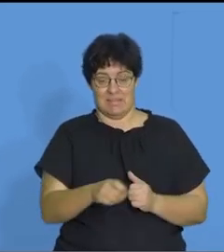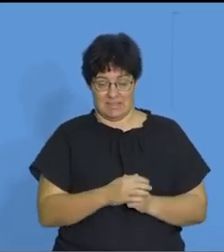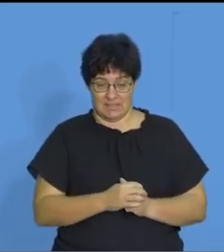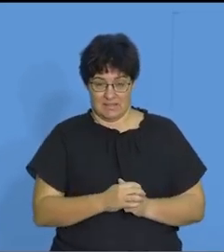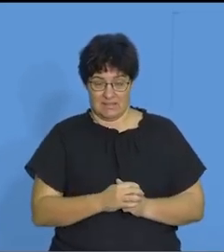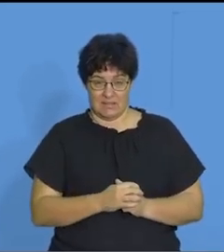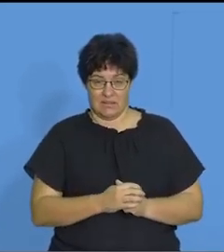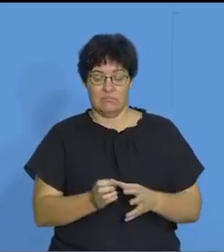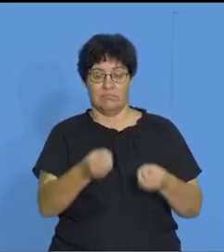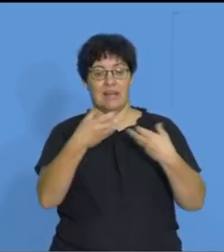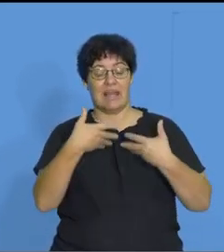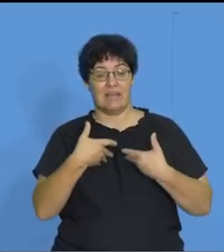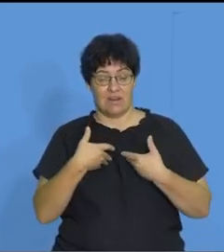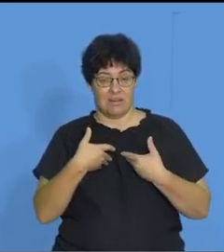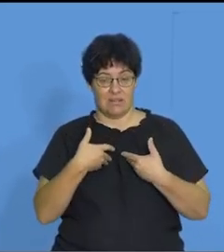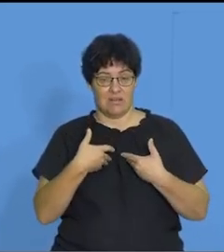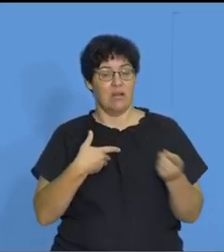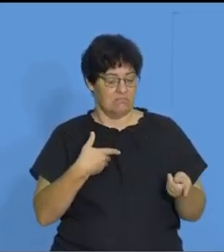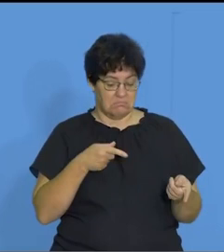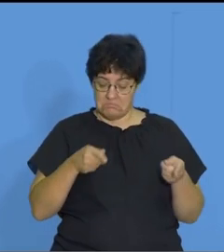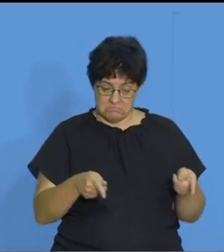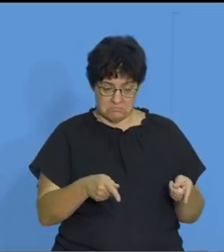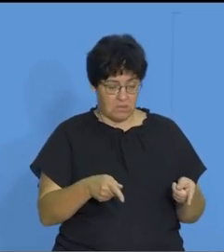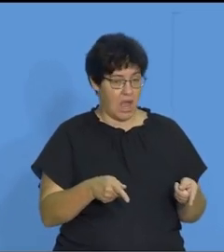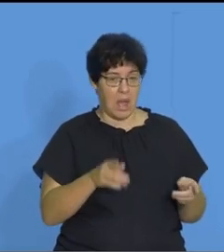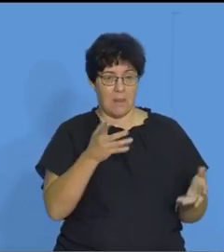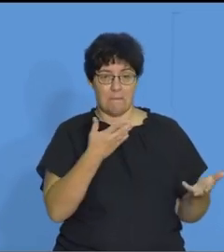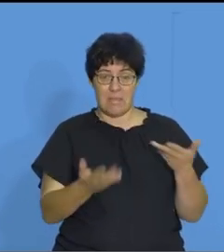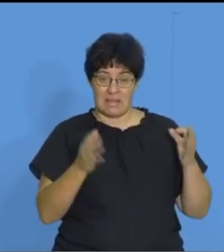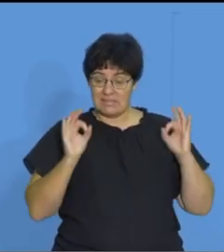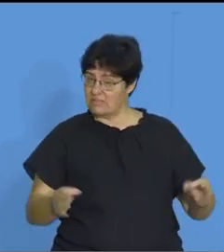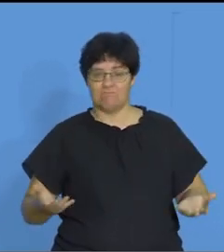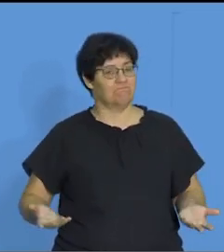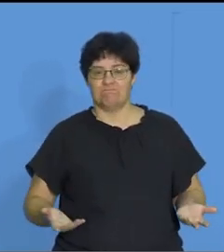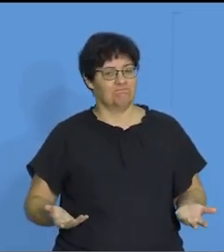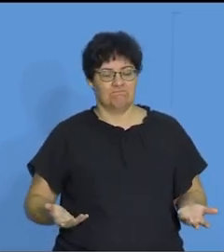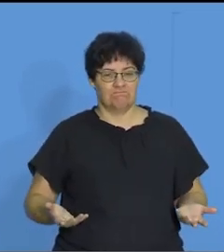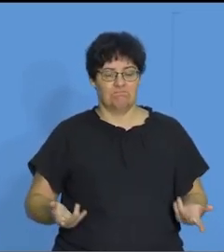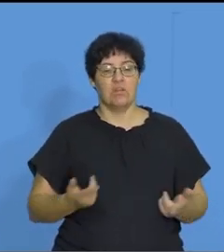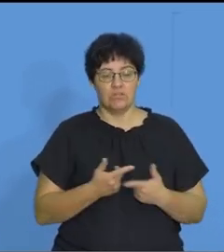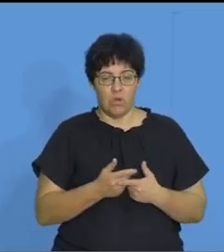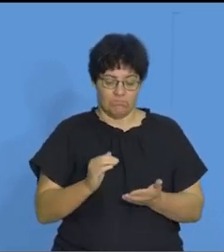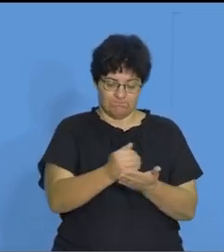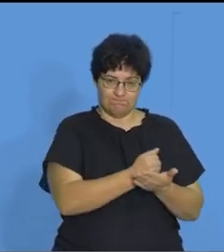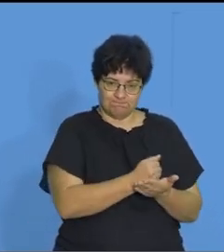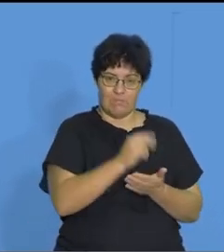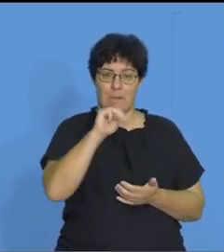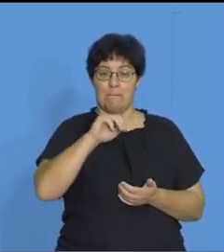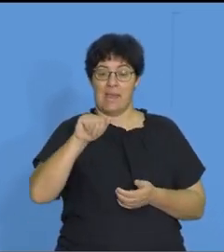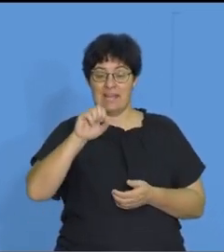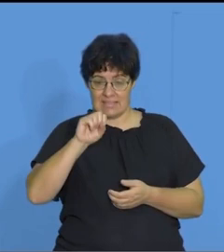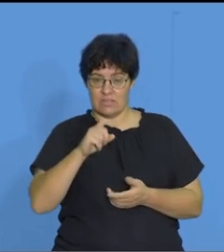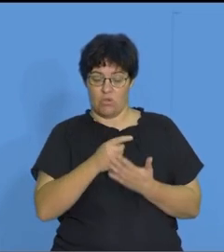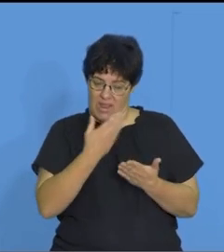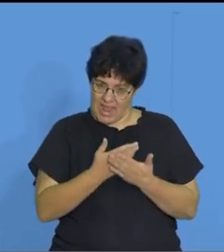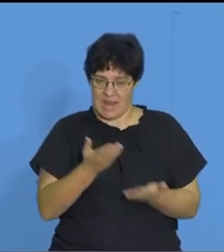So as it is given, the reaction is not exactly balanced. So we'll try and apply the law of conservation of mass so that the reaction